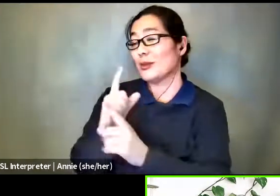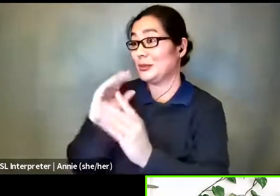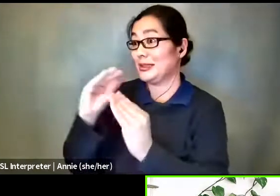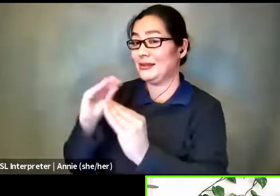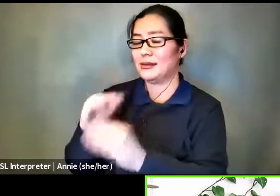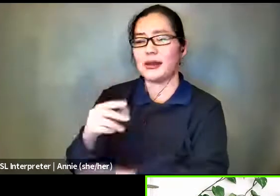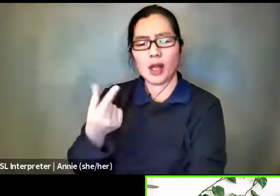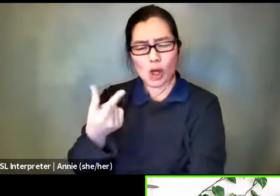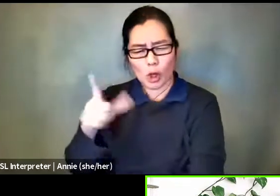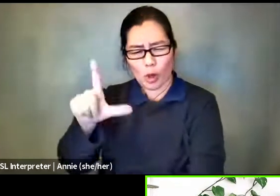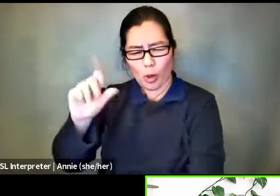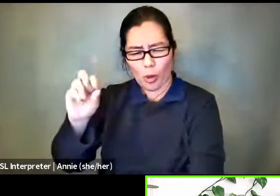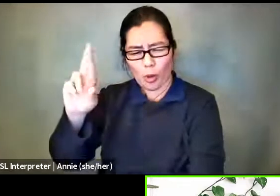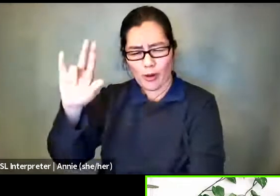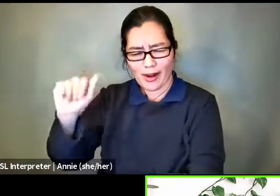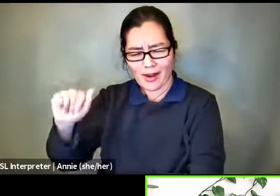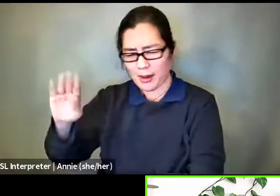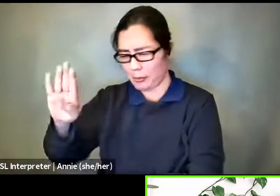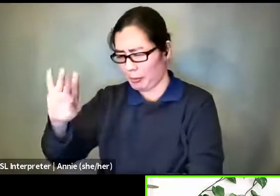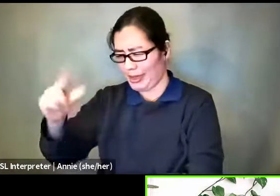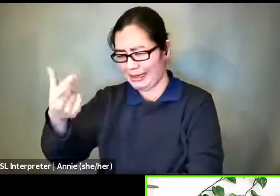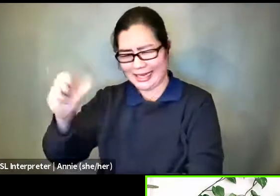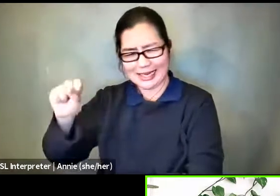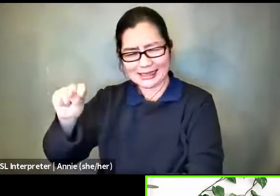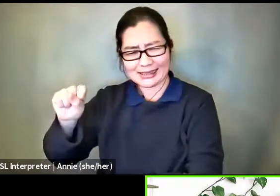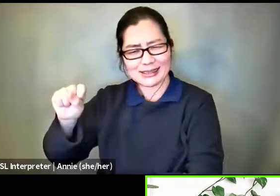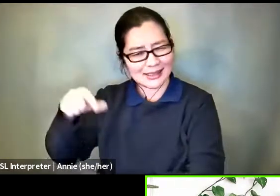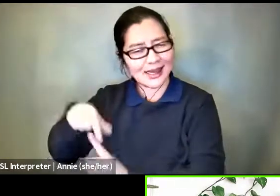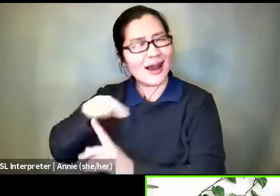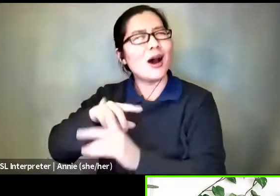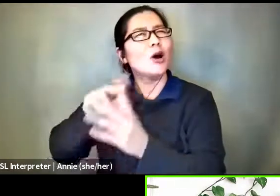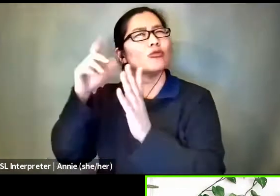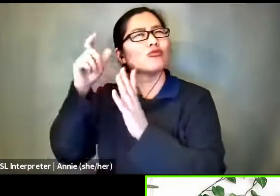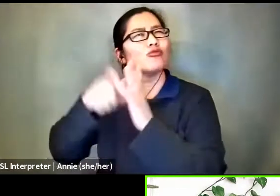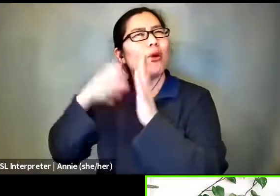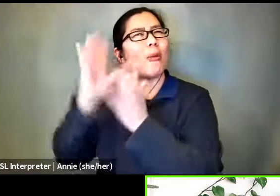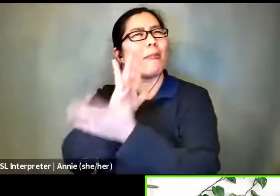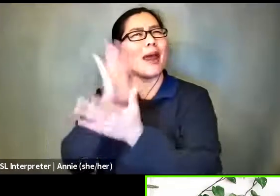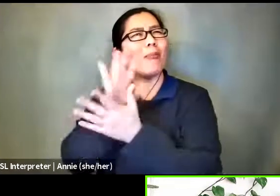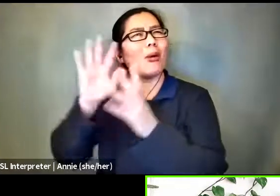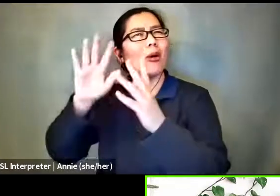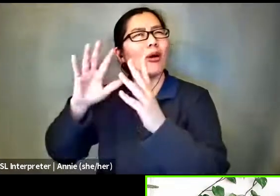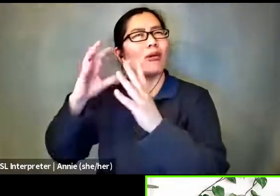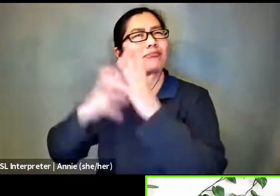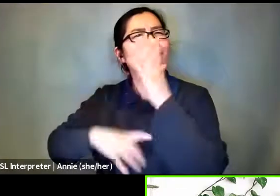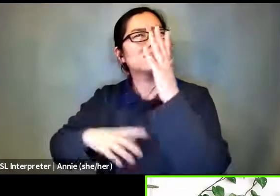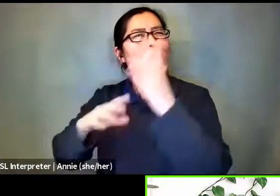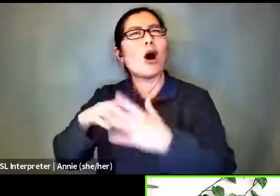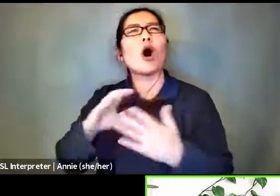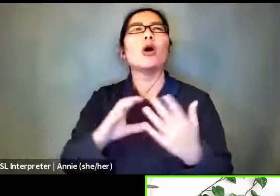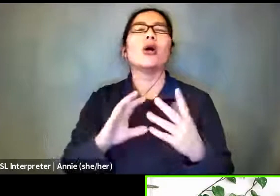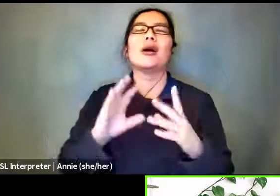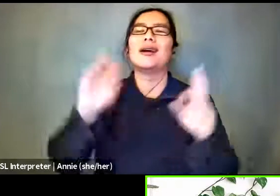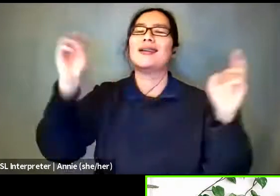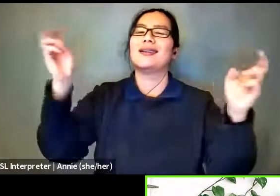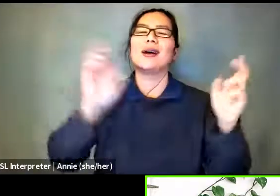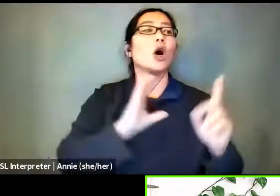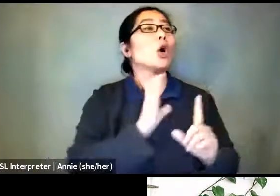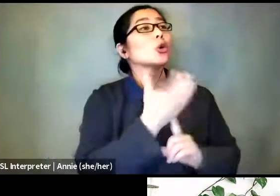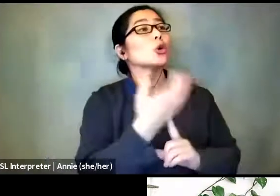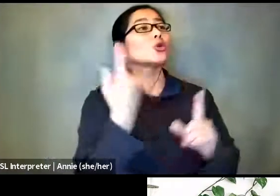wrote an article years ago that I think the title of it was something like culturally relevant pedagogies. Well, that's just good